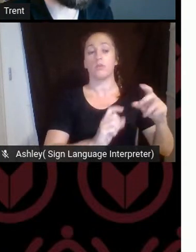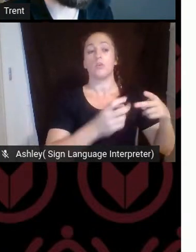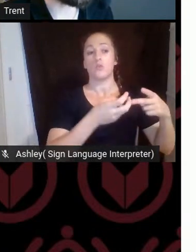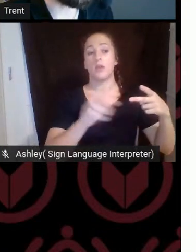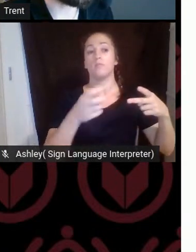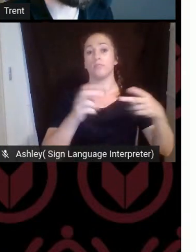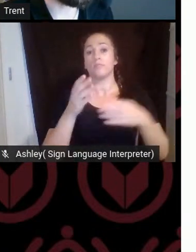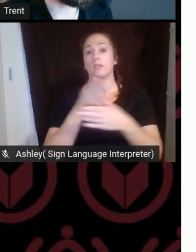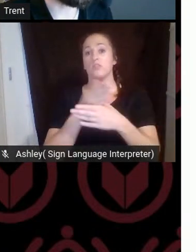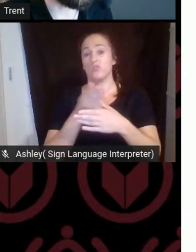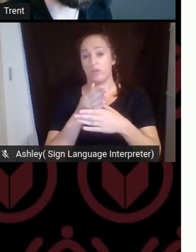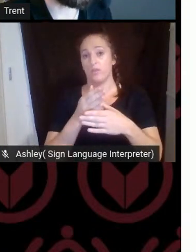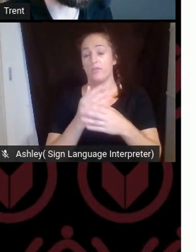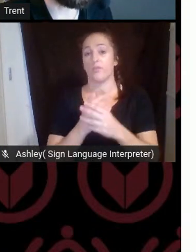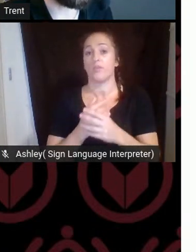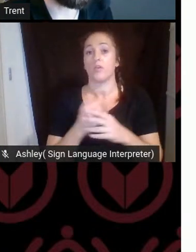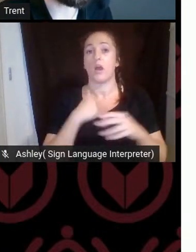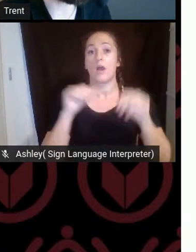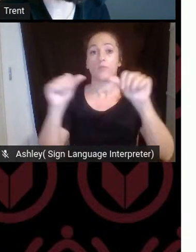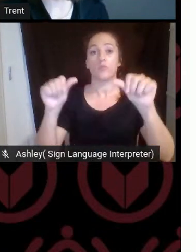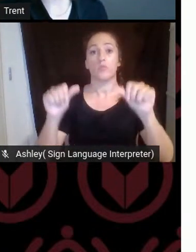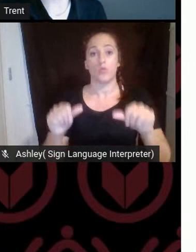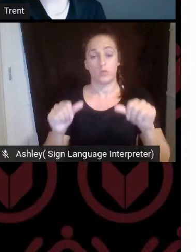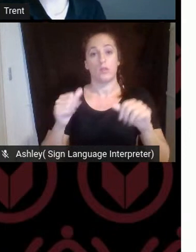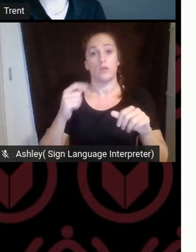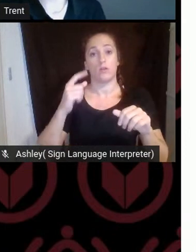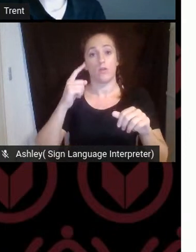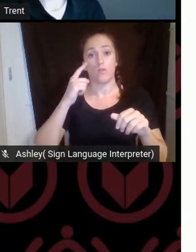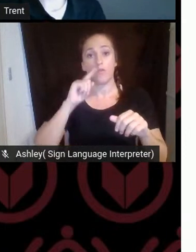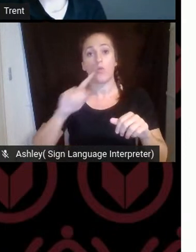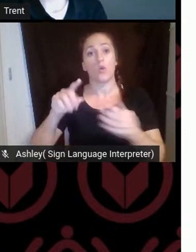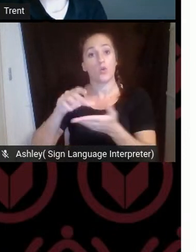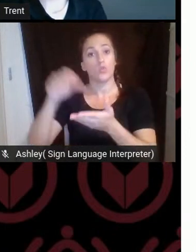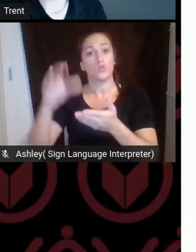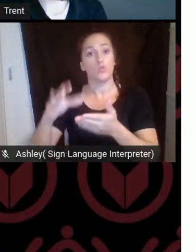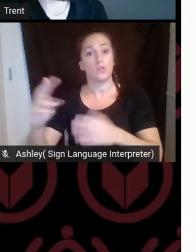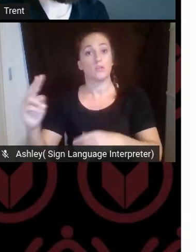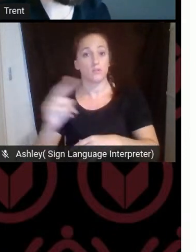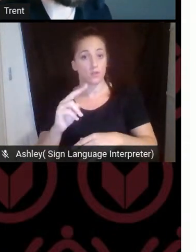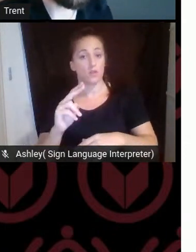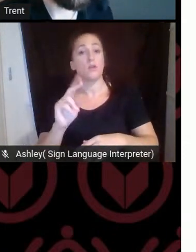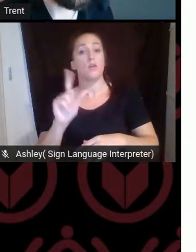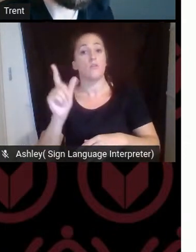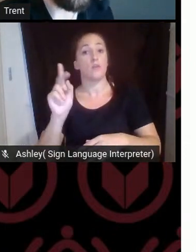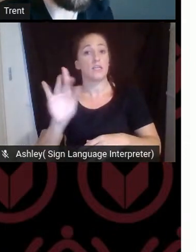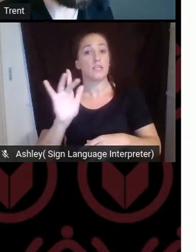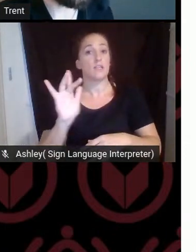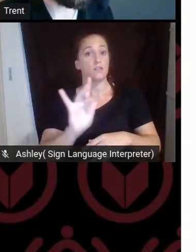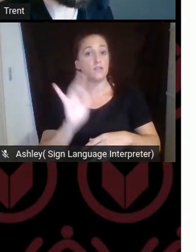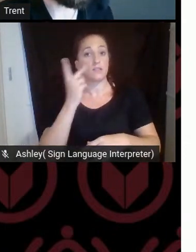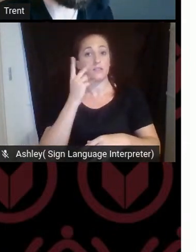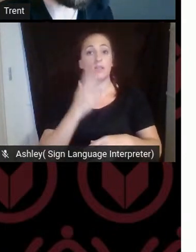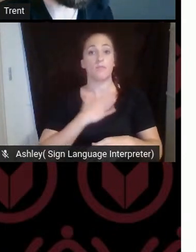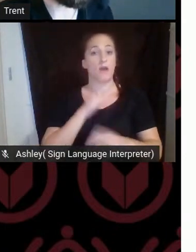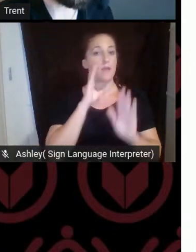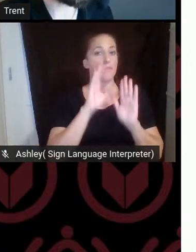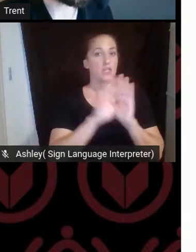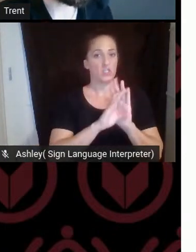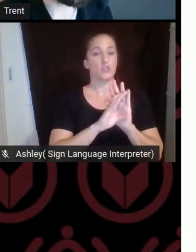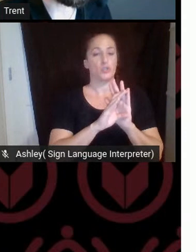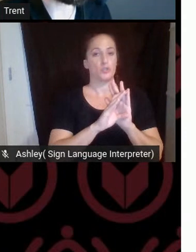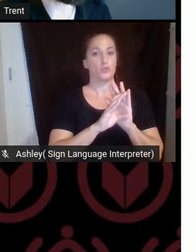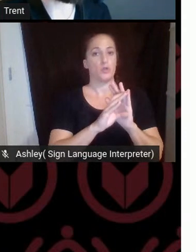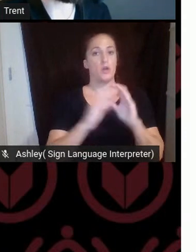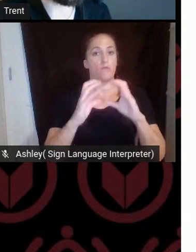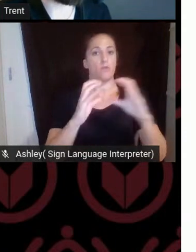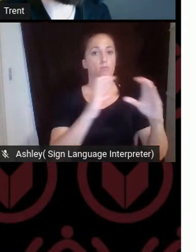right now, I'm just posting this and allowing the students to be able to click that link and see my Venn diagram. But if I want to give them access